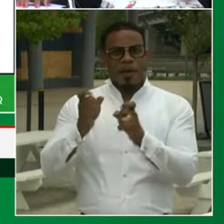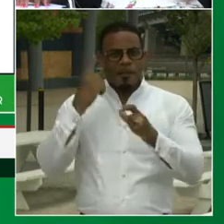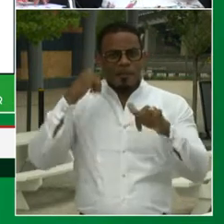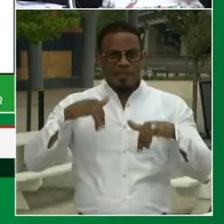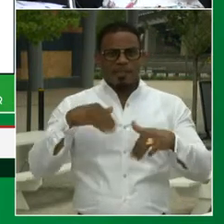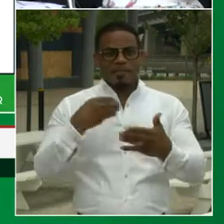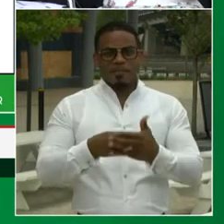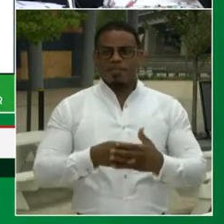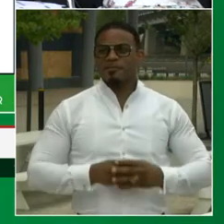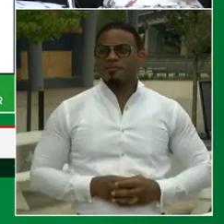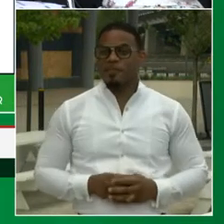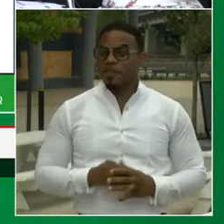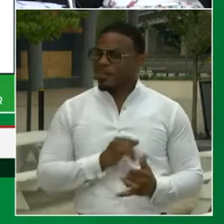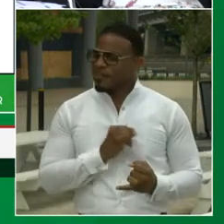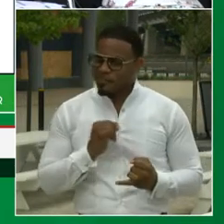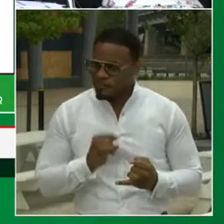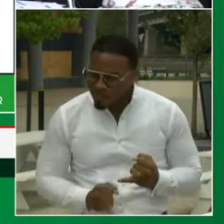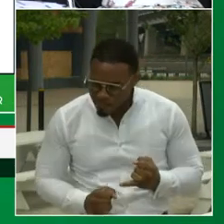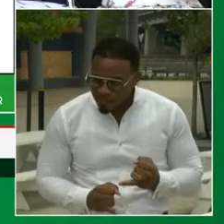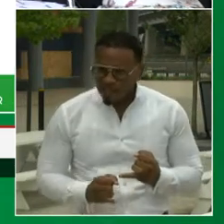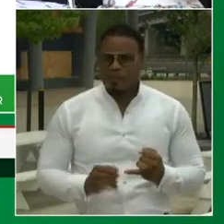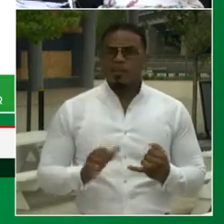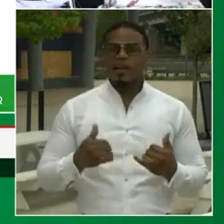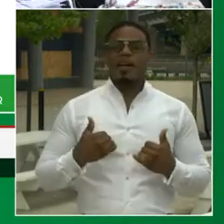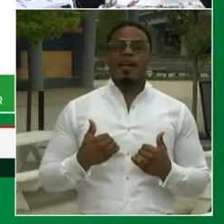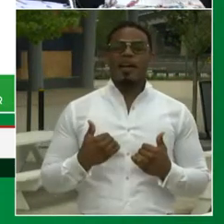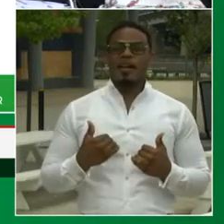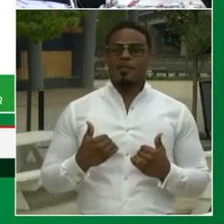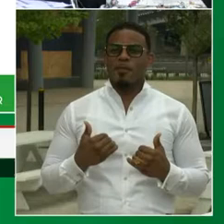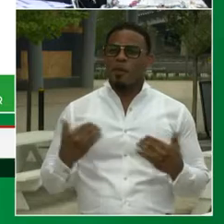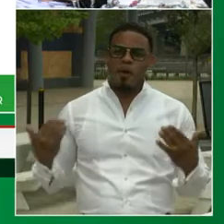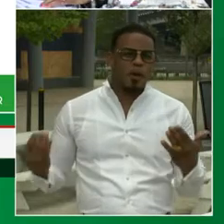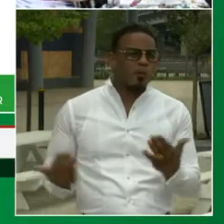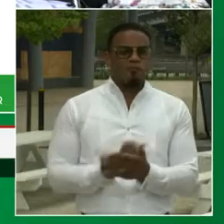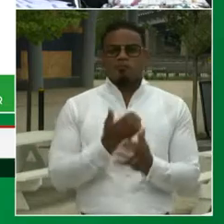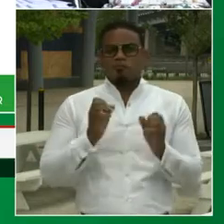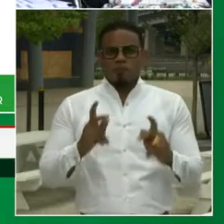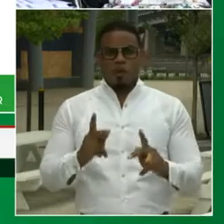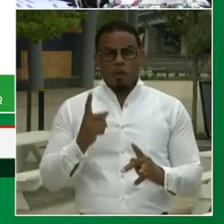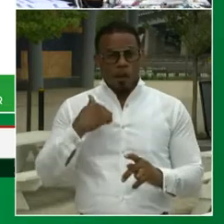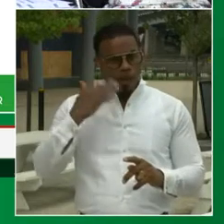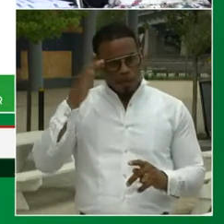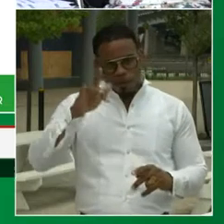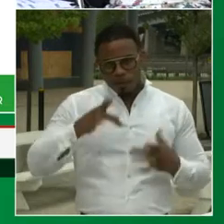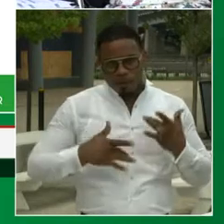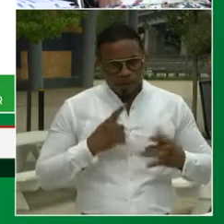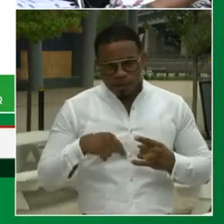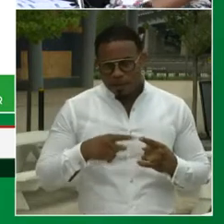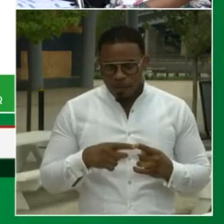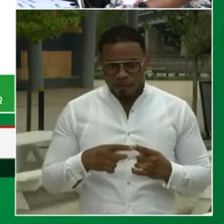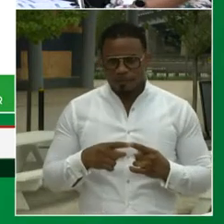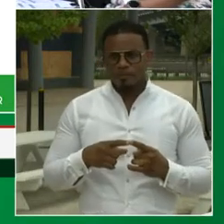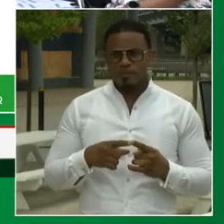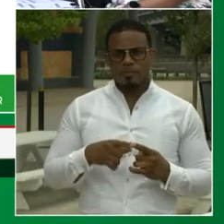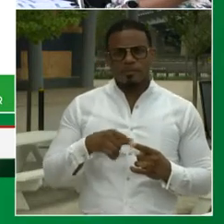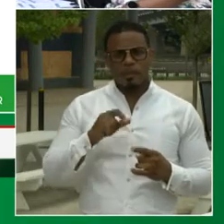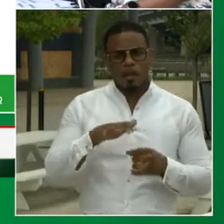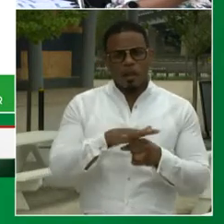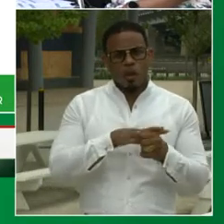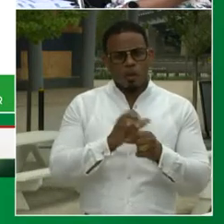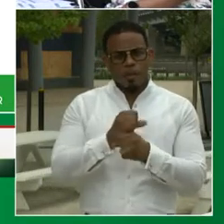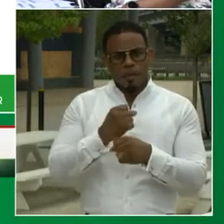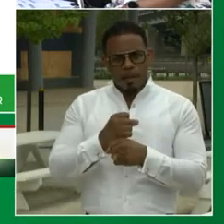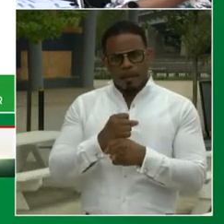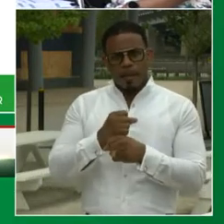program. Finally, we had a brand new opportunity, one that I know you were excited about, Deputy Mayor, which was the locally